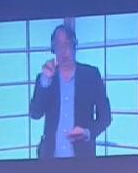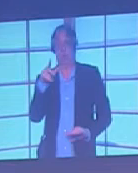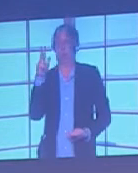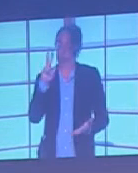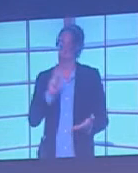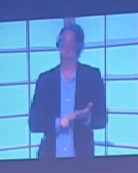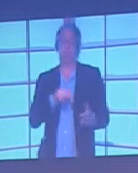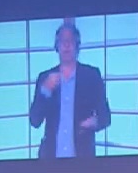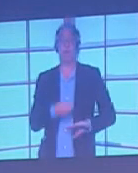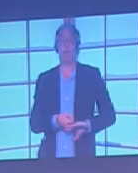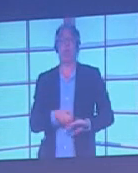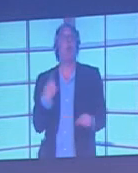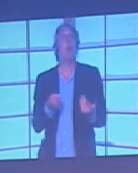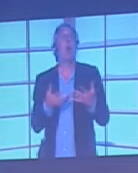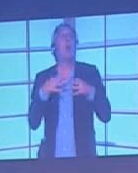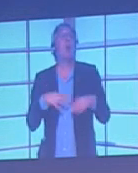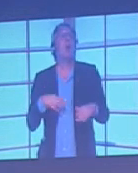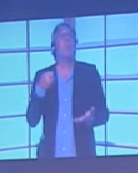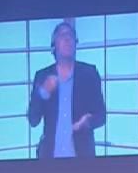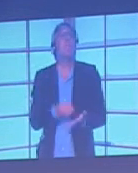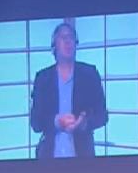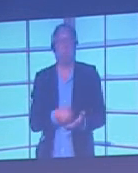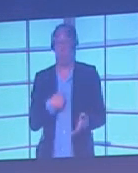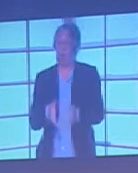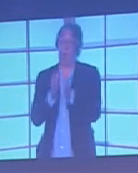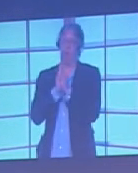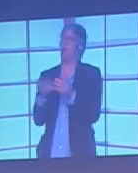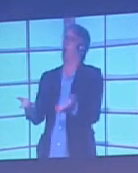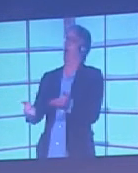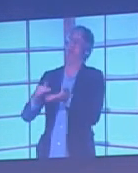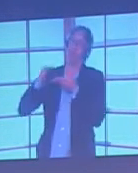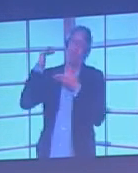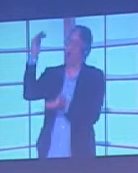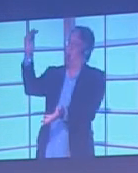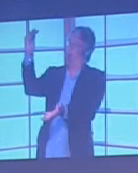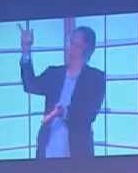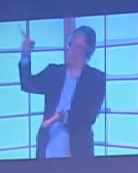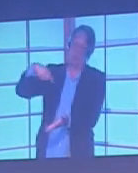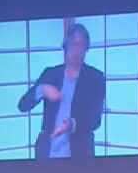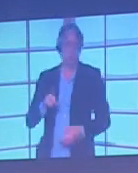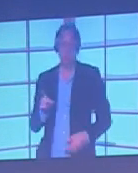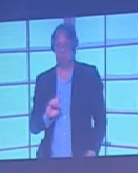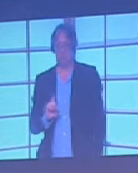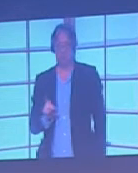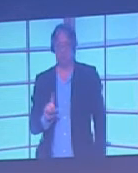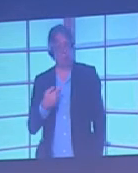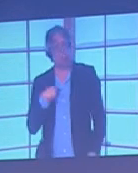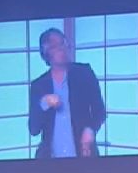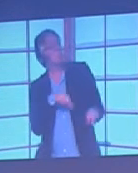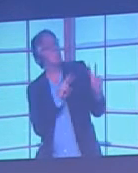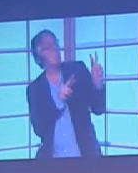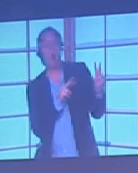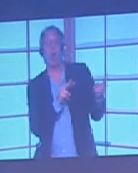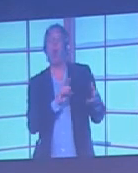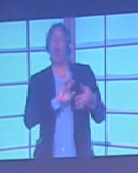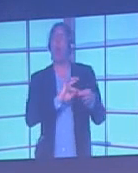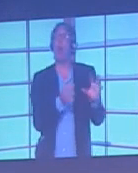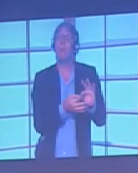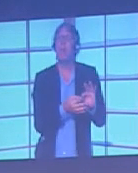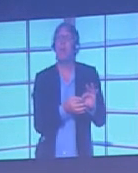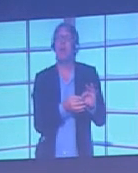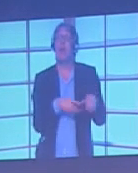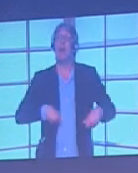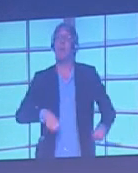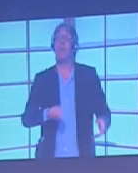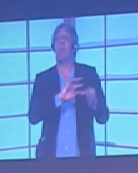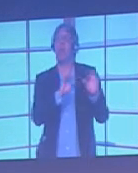in the minimum is really not much. When we turn to our friends within the Olympics and Paralympics, they have much